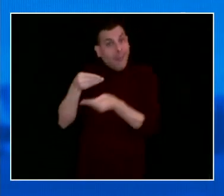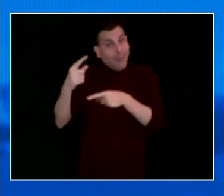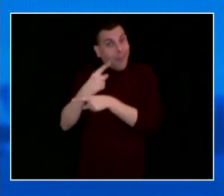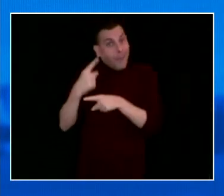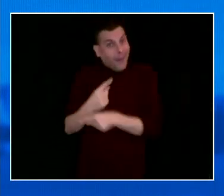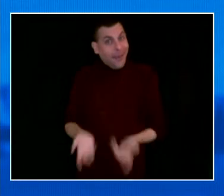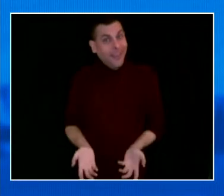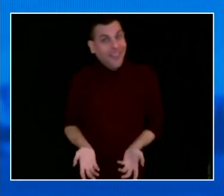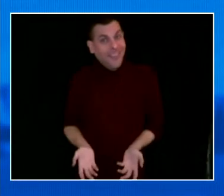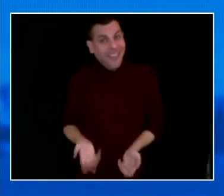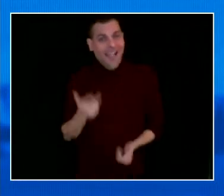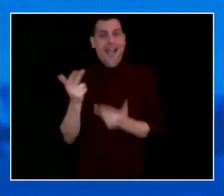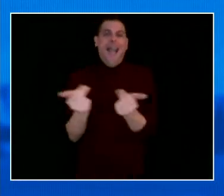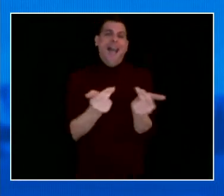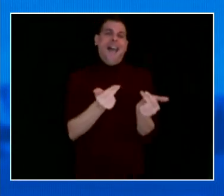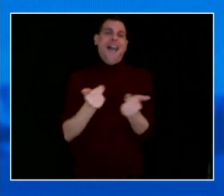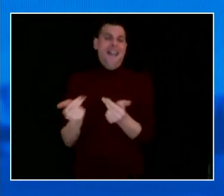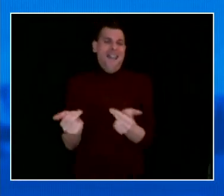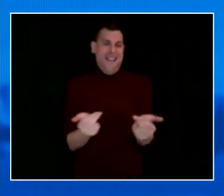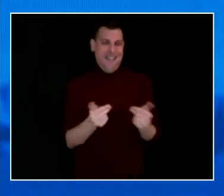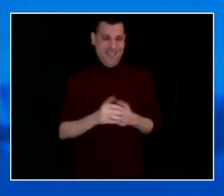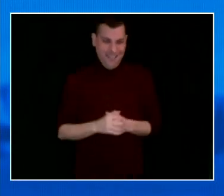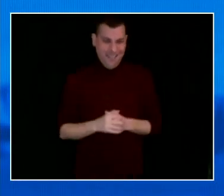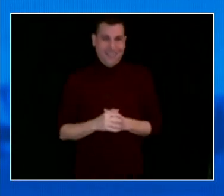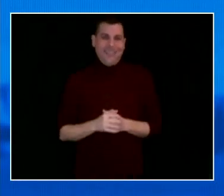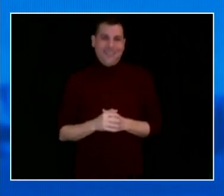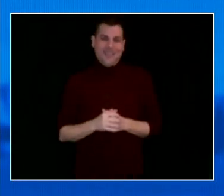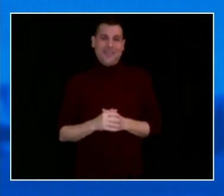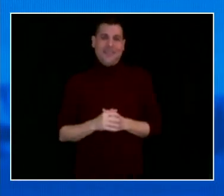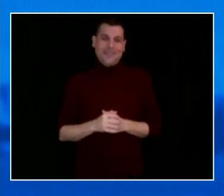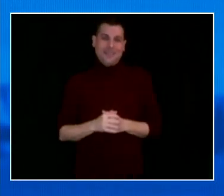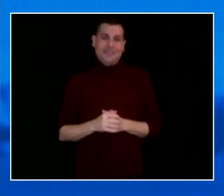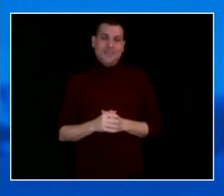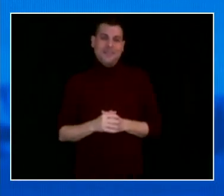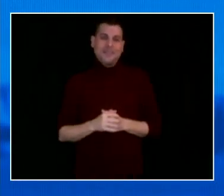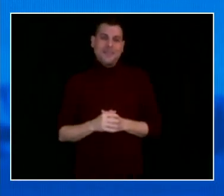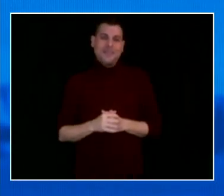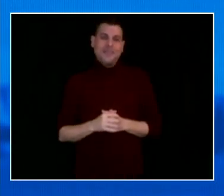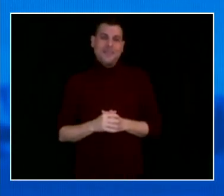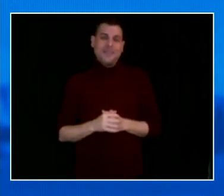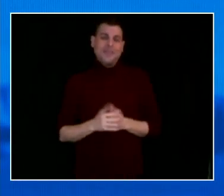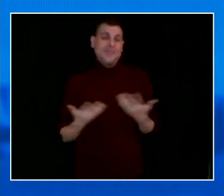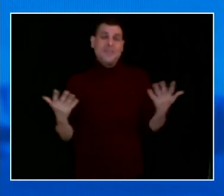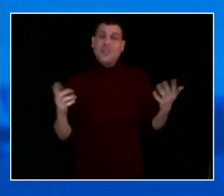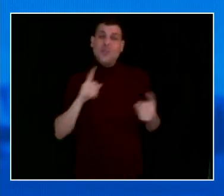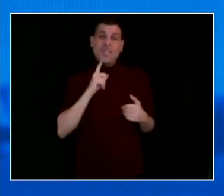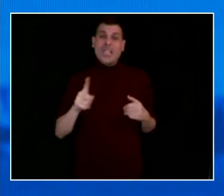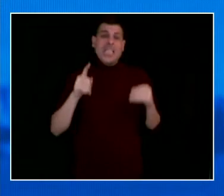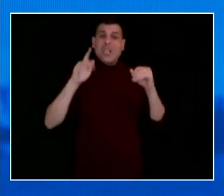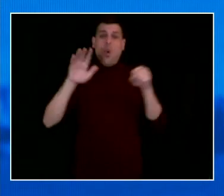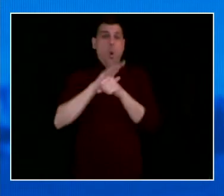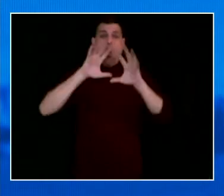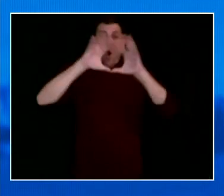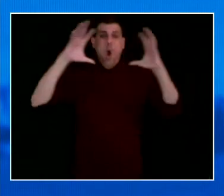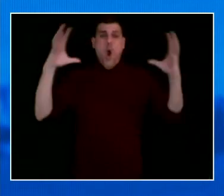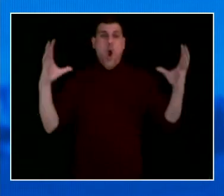There's no more exciting adventure place to be on the globe than in New York City. No